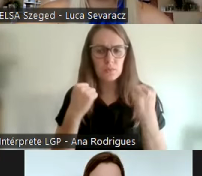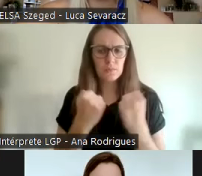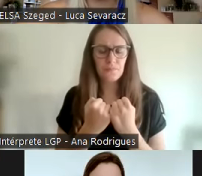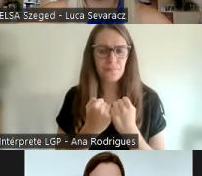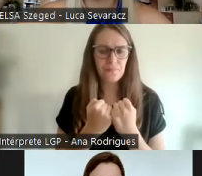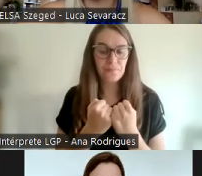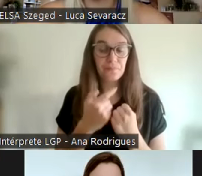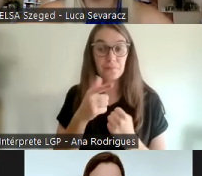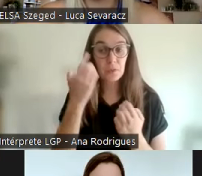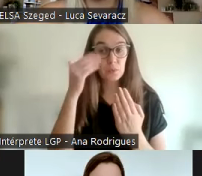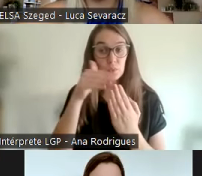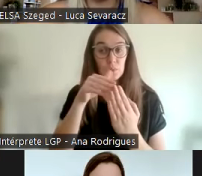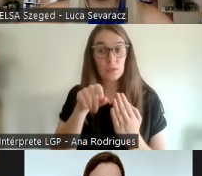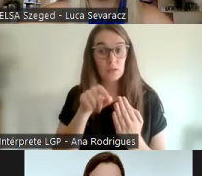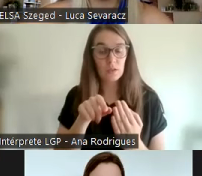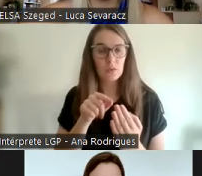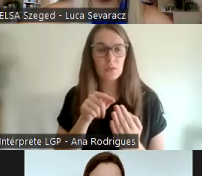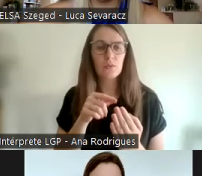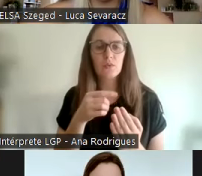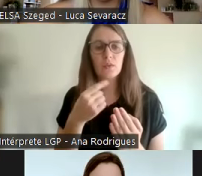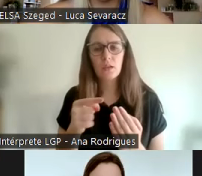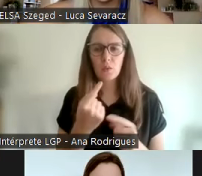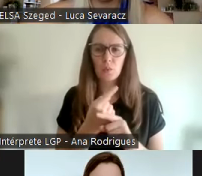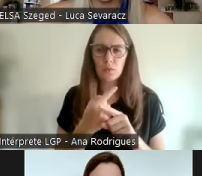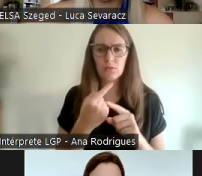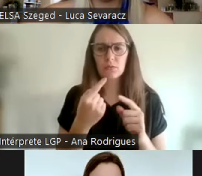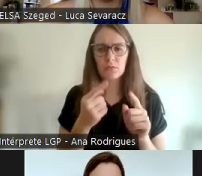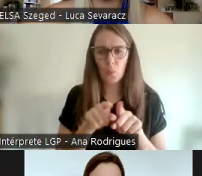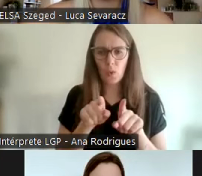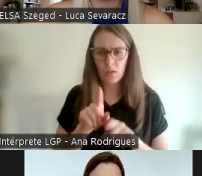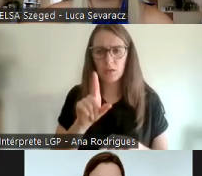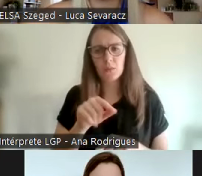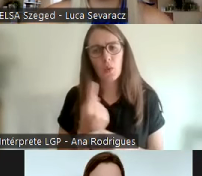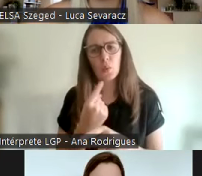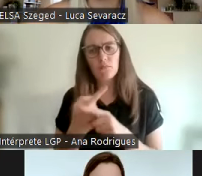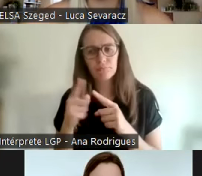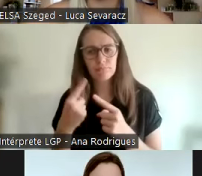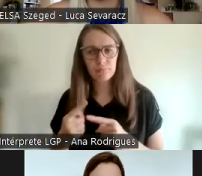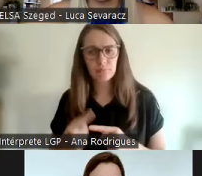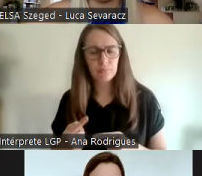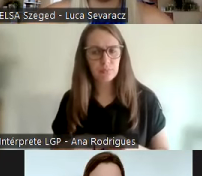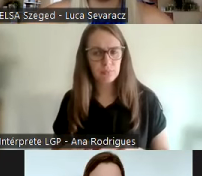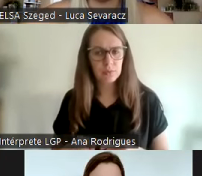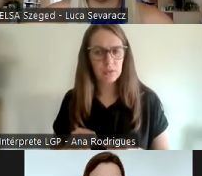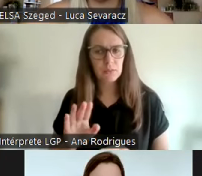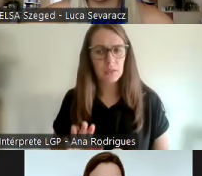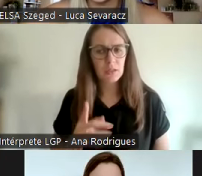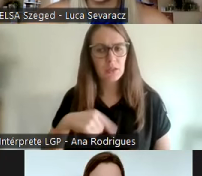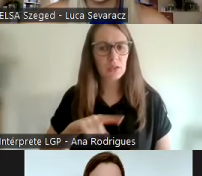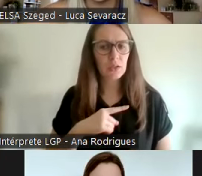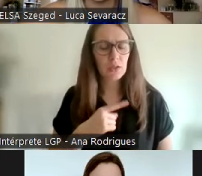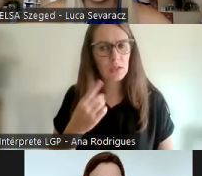the solution is always in the similarities, not in the differences. Thus, we must raise awareness on problems which affect